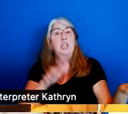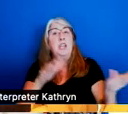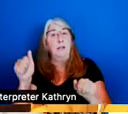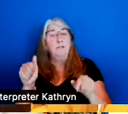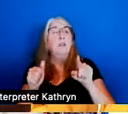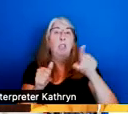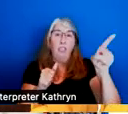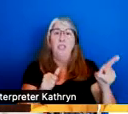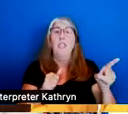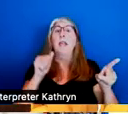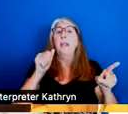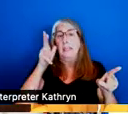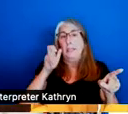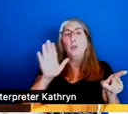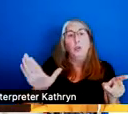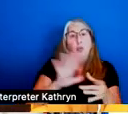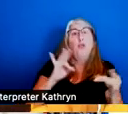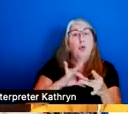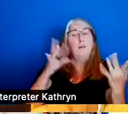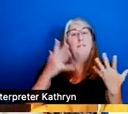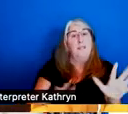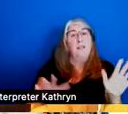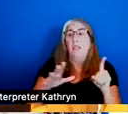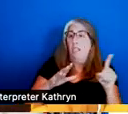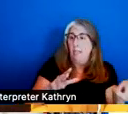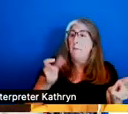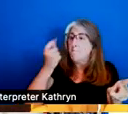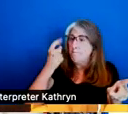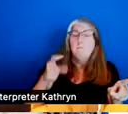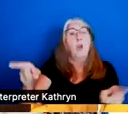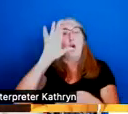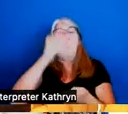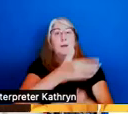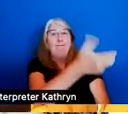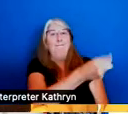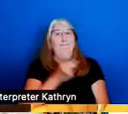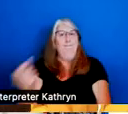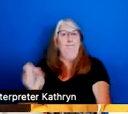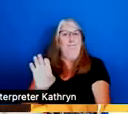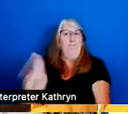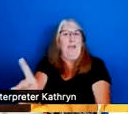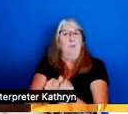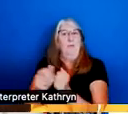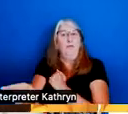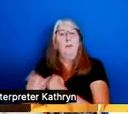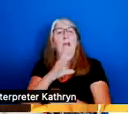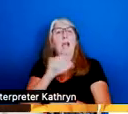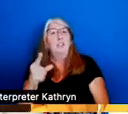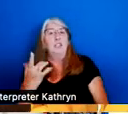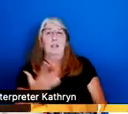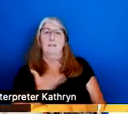She got to tell her story. She got to get her son back. And she really felt like